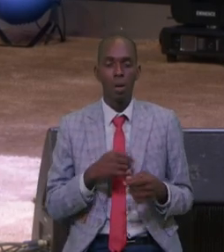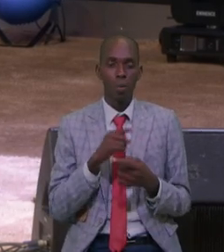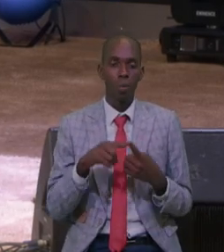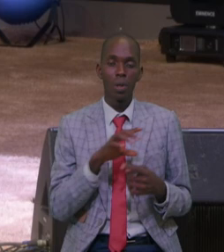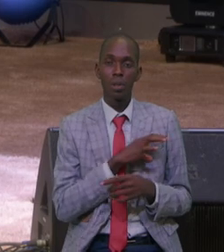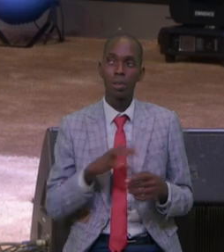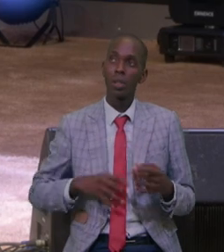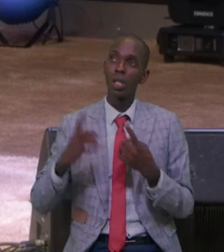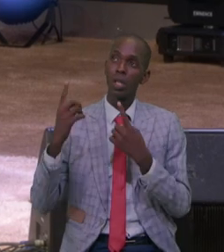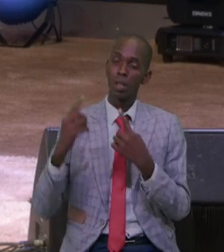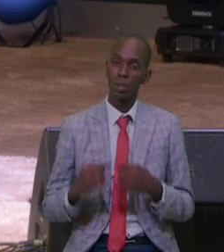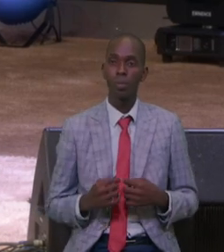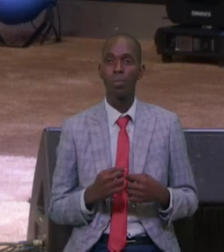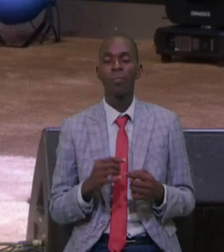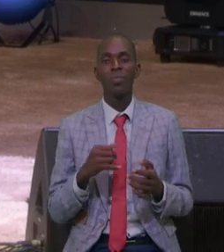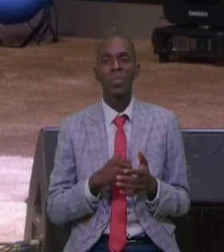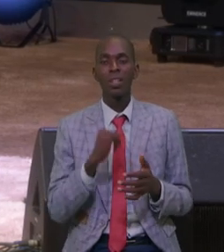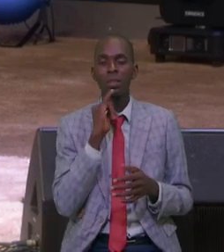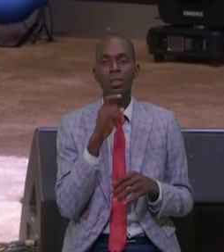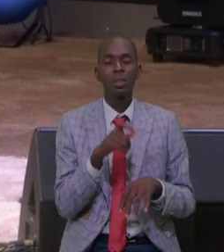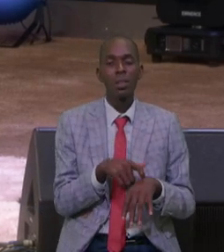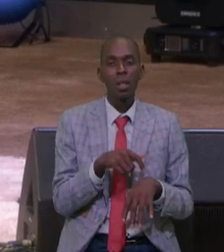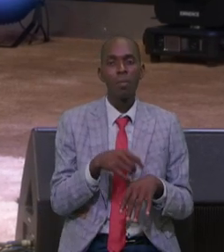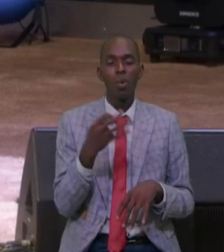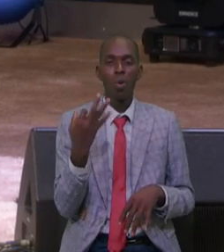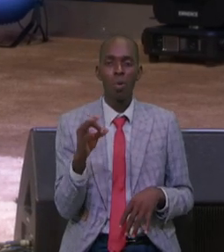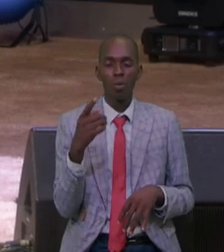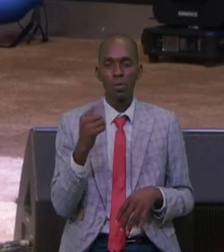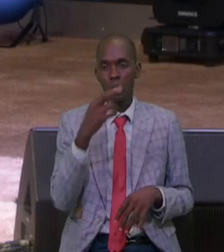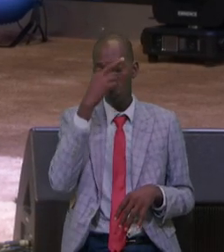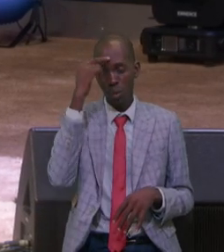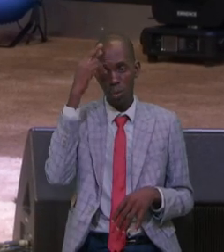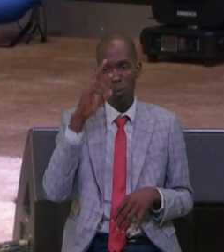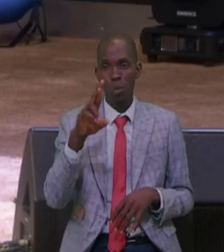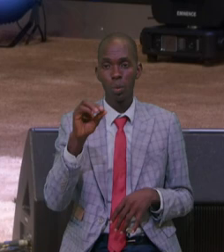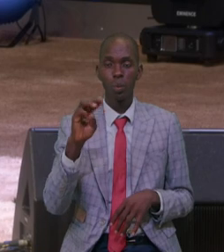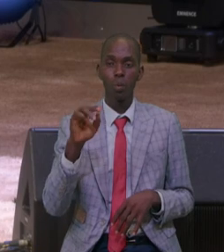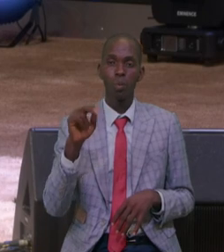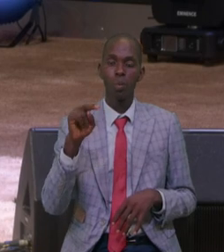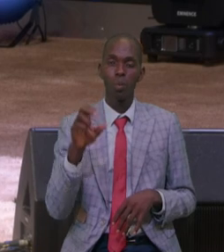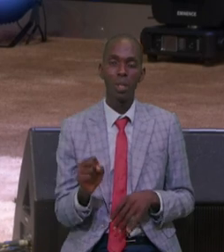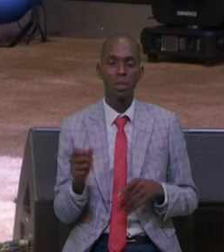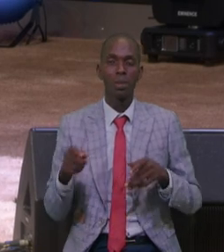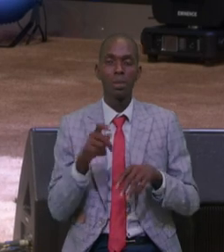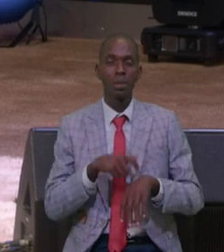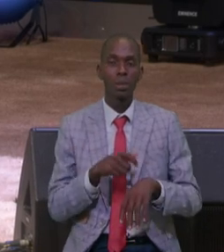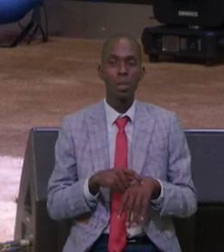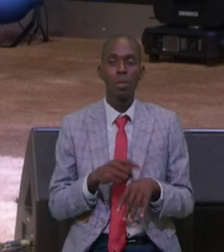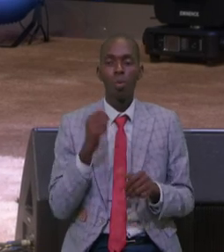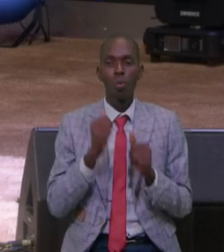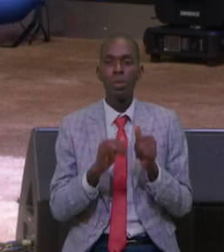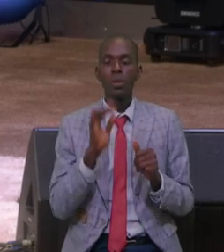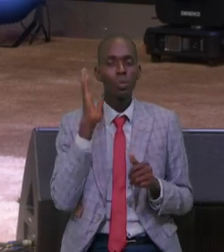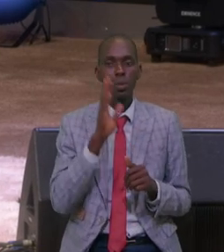came, it was the time of the Roman Empire. And that the Roman Empire that will be the last in